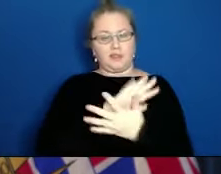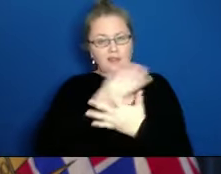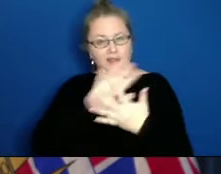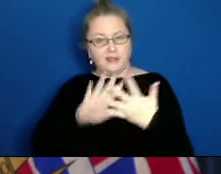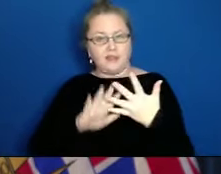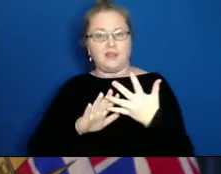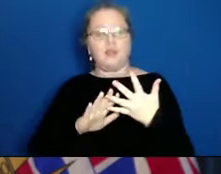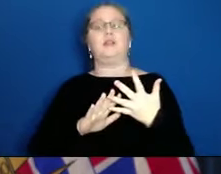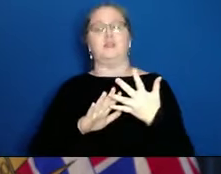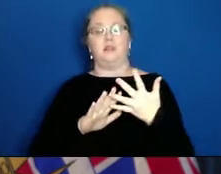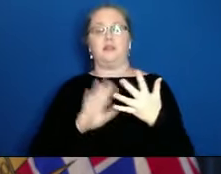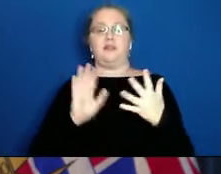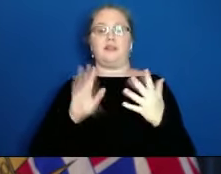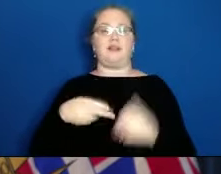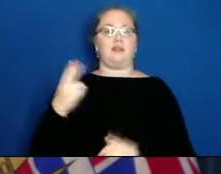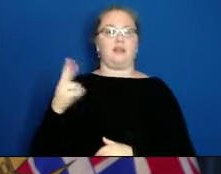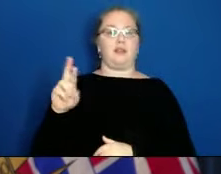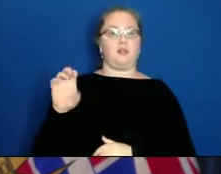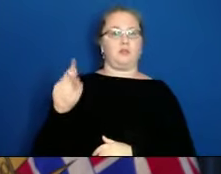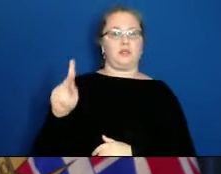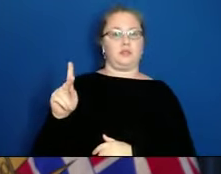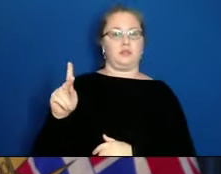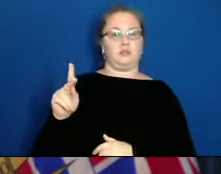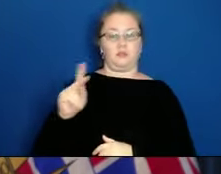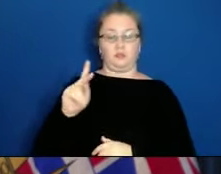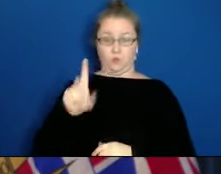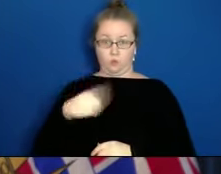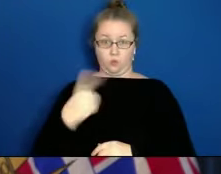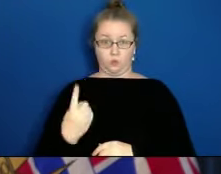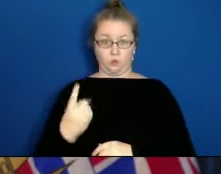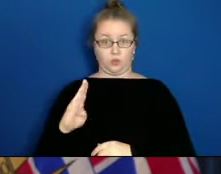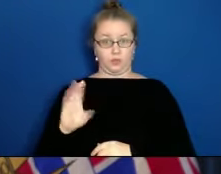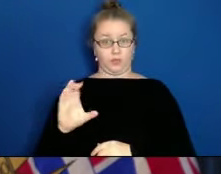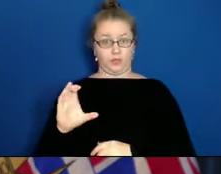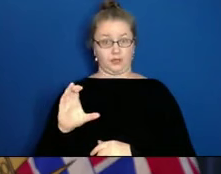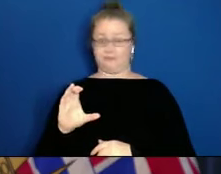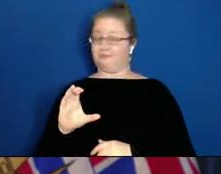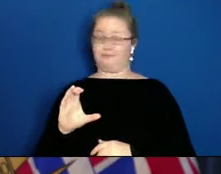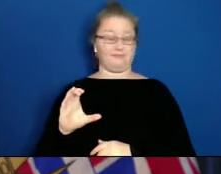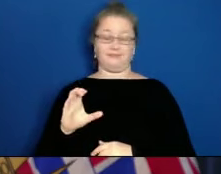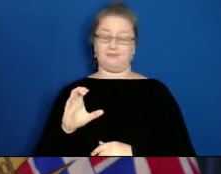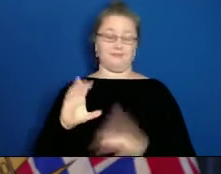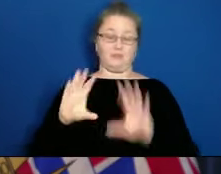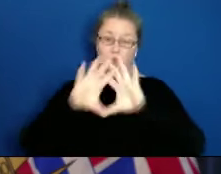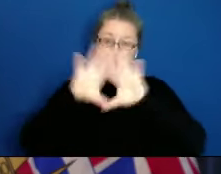at risk, and we are seeing around the world that those are challenging